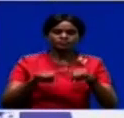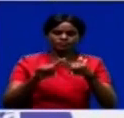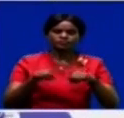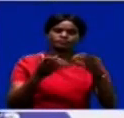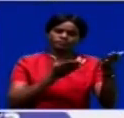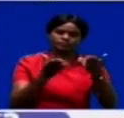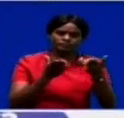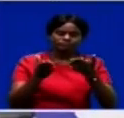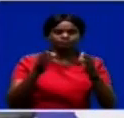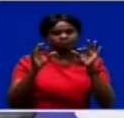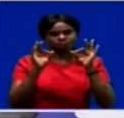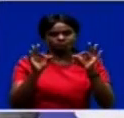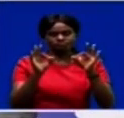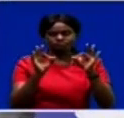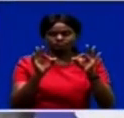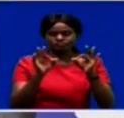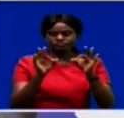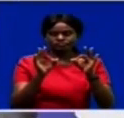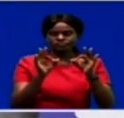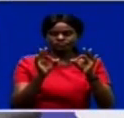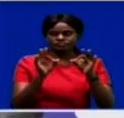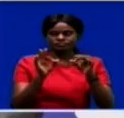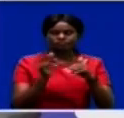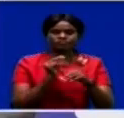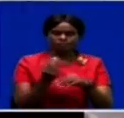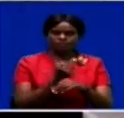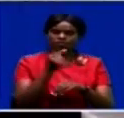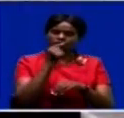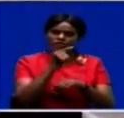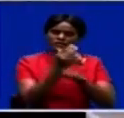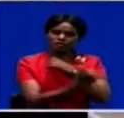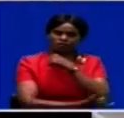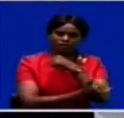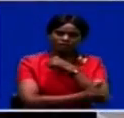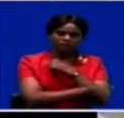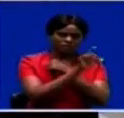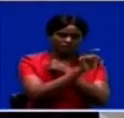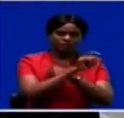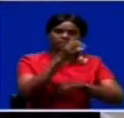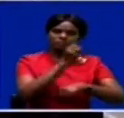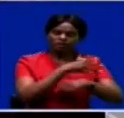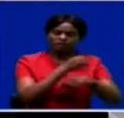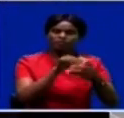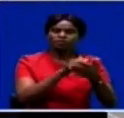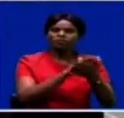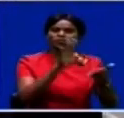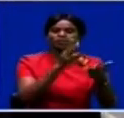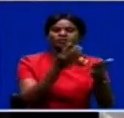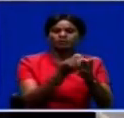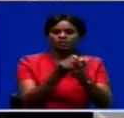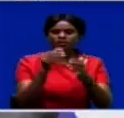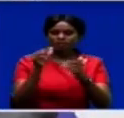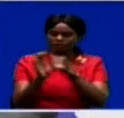and excellence. If we say country X has invested so much money in country